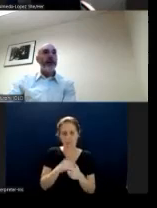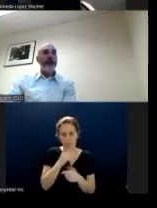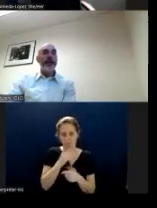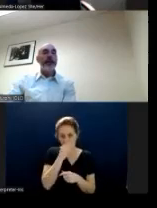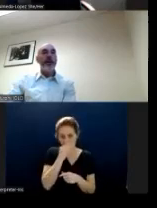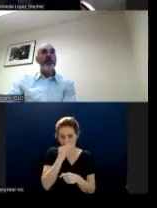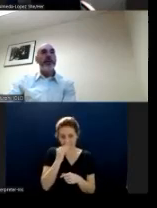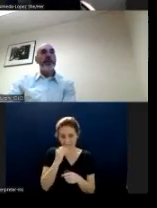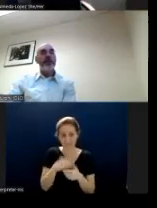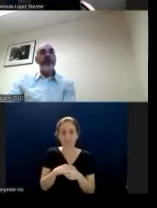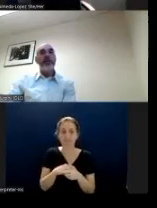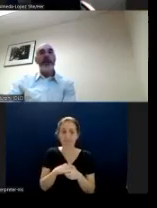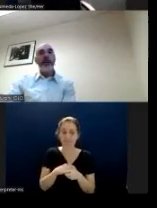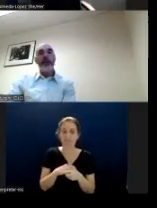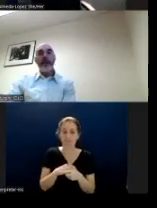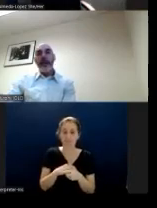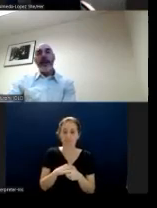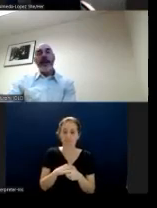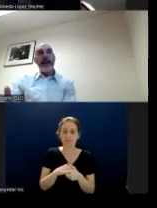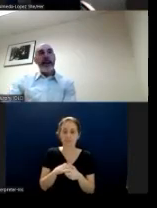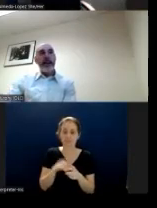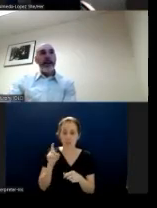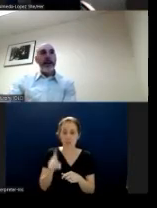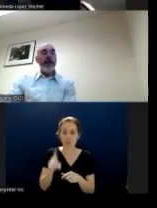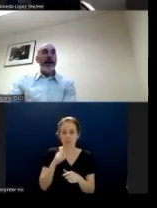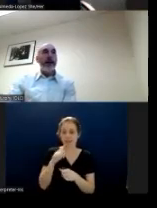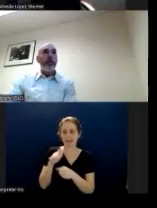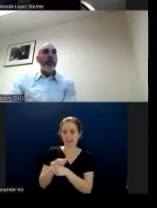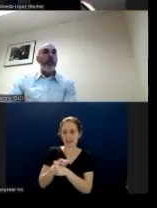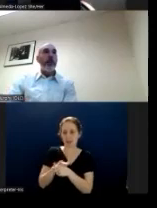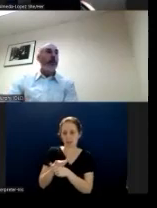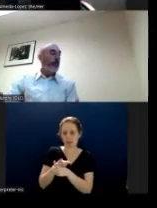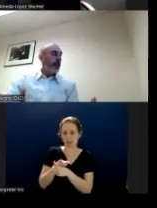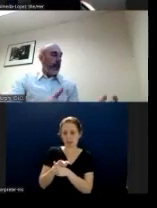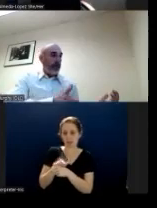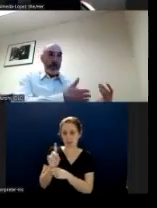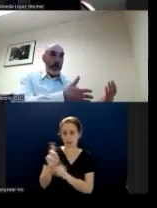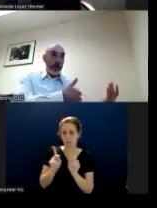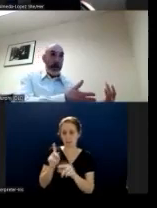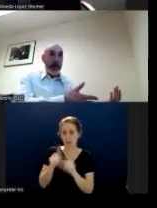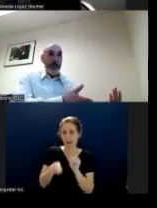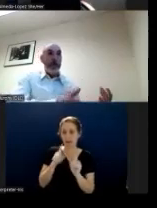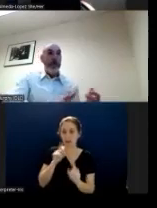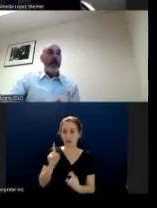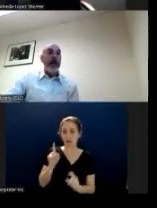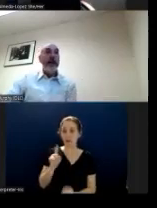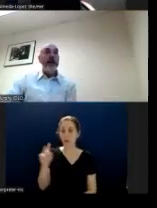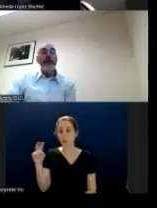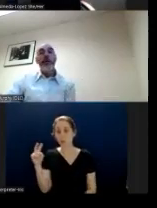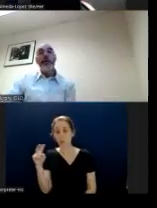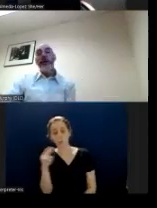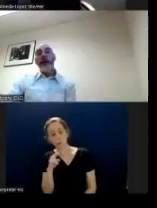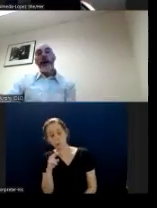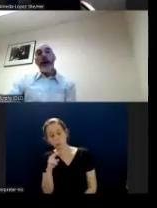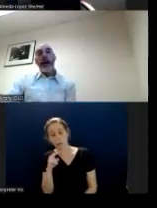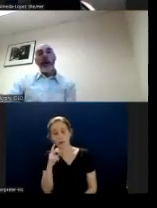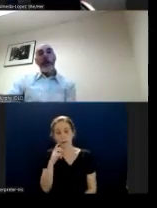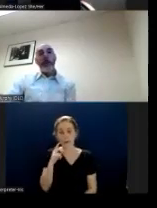as well. And so it should be in an area where people can't just mill about behind